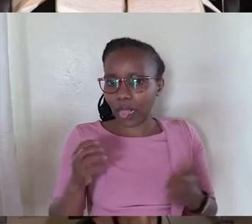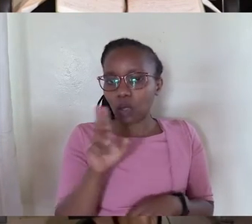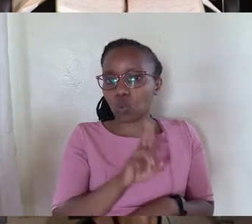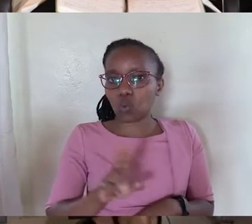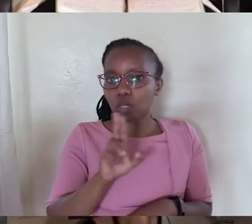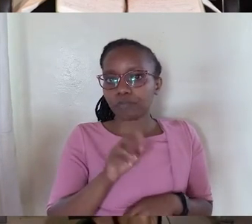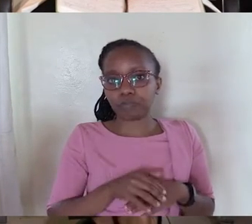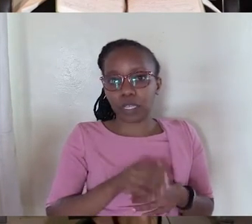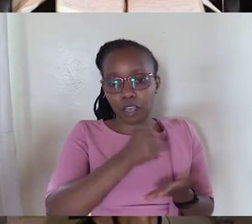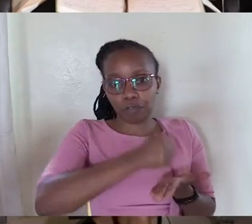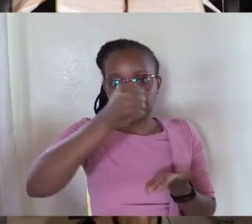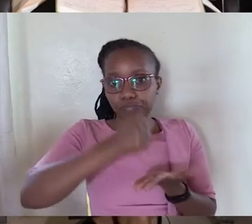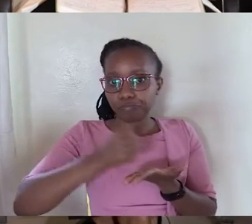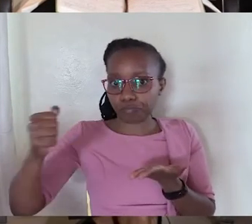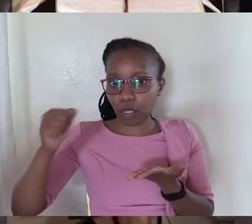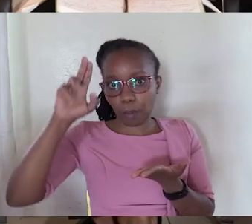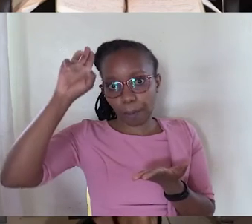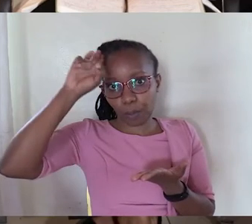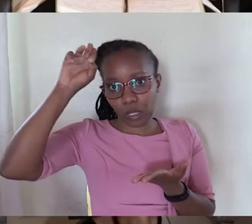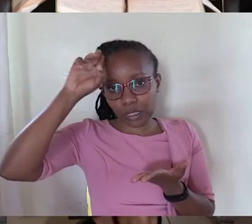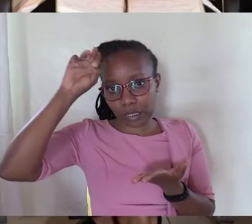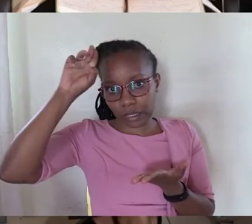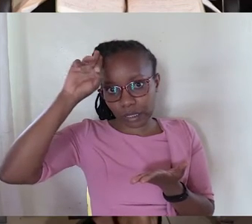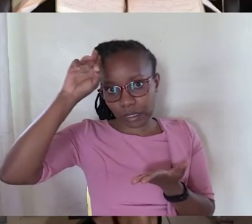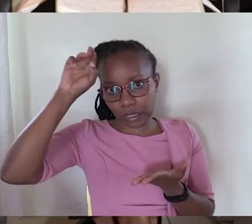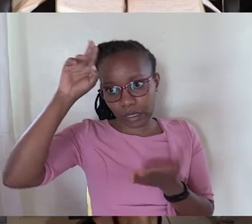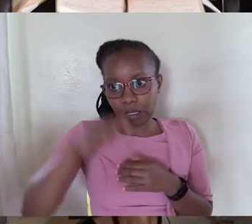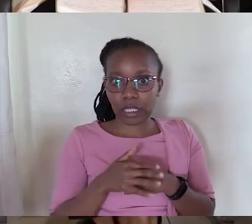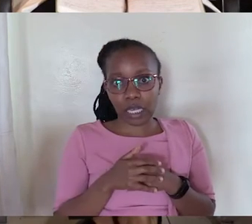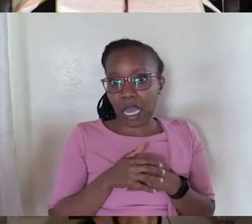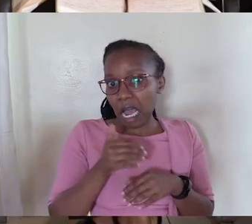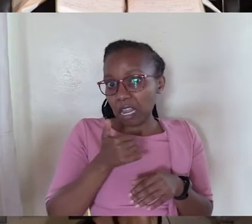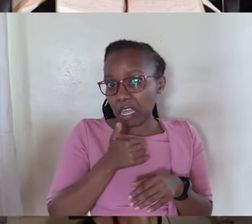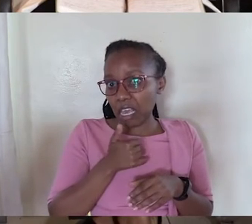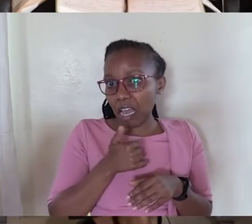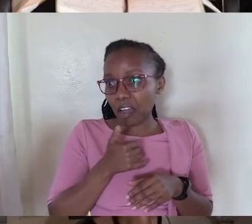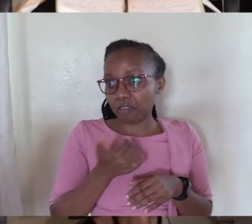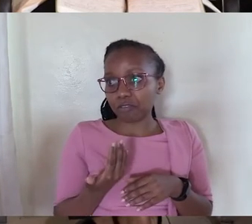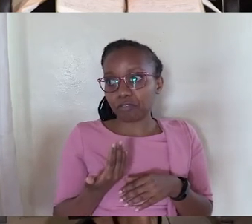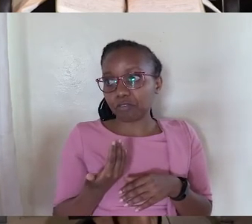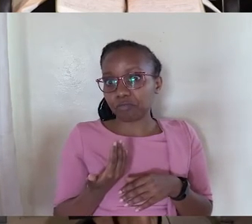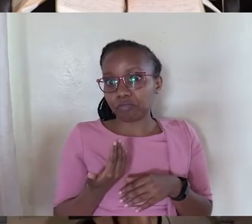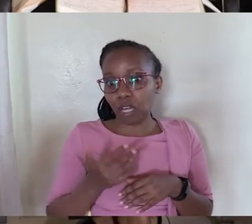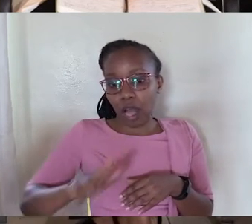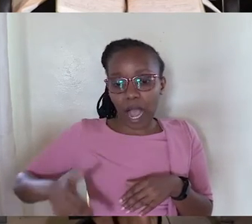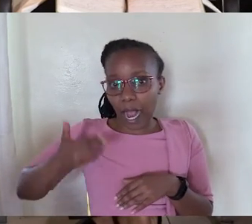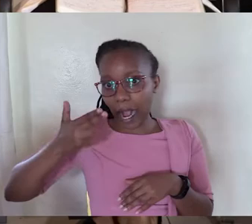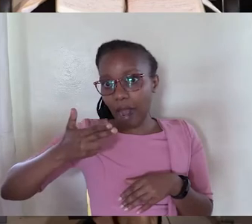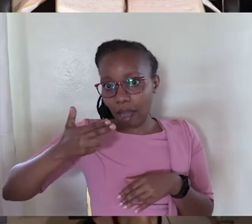case, if you deploy police officers and the only weapon they have is a rifle, for instance,